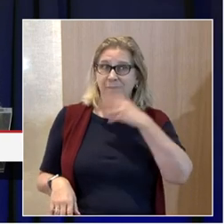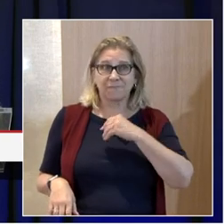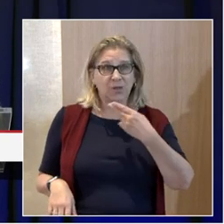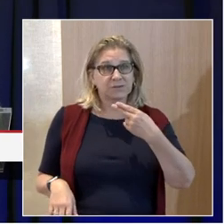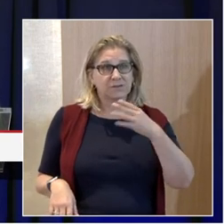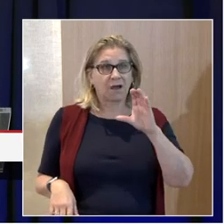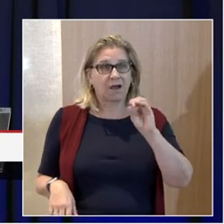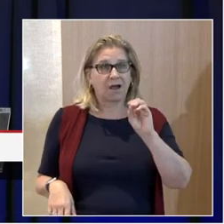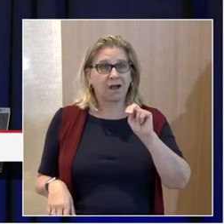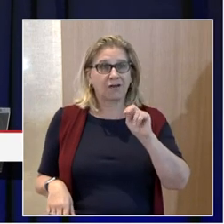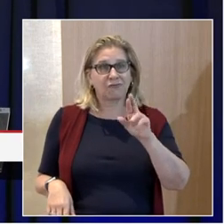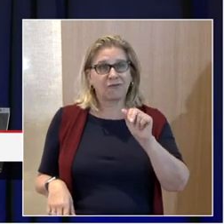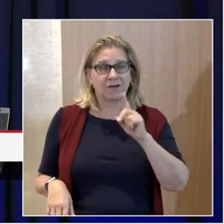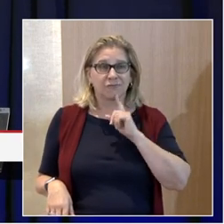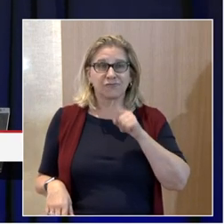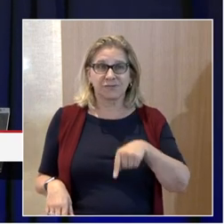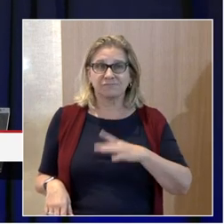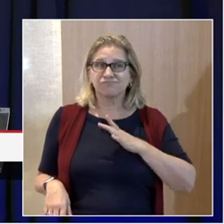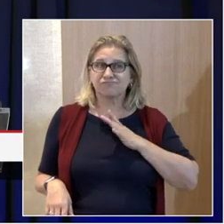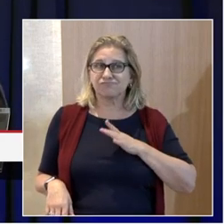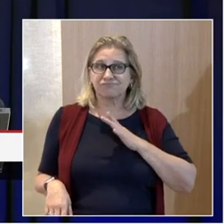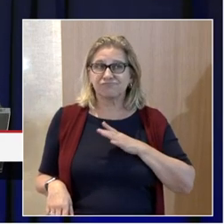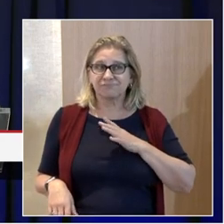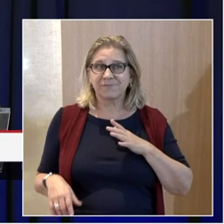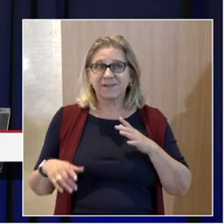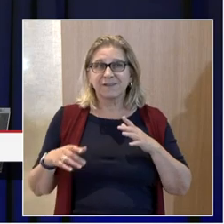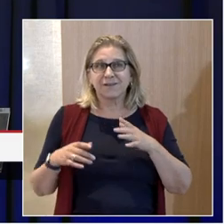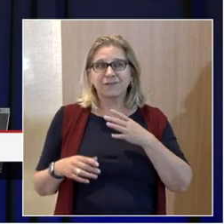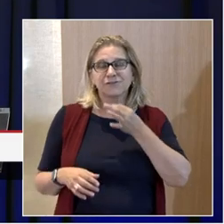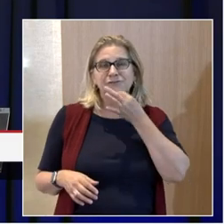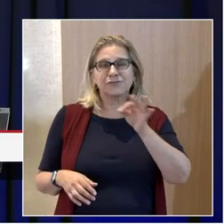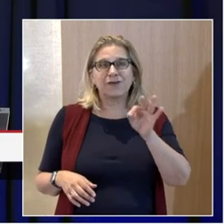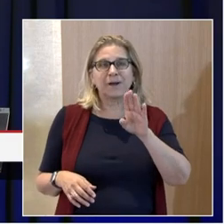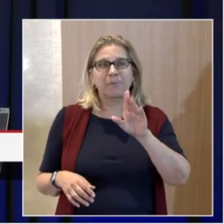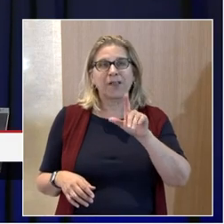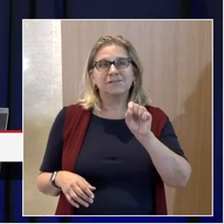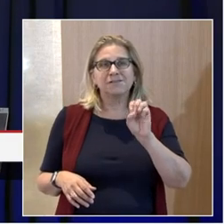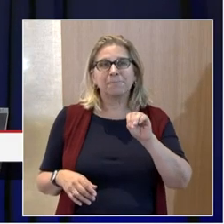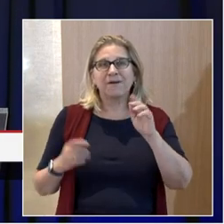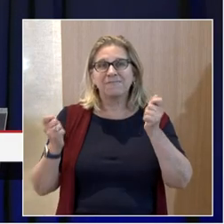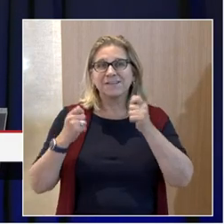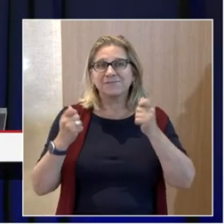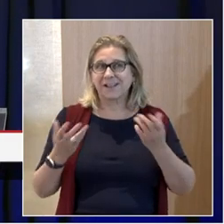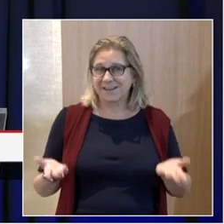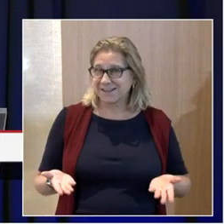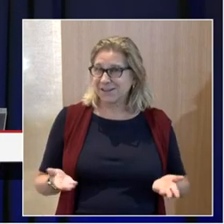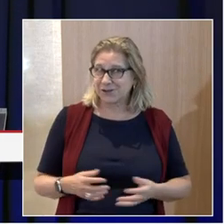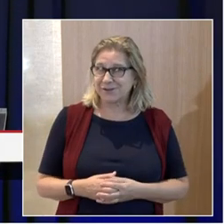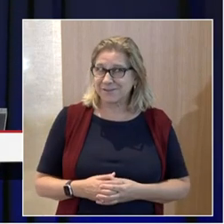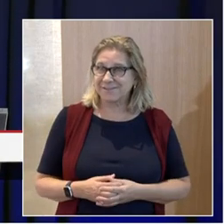Cherry Blossom Festival, which is amazing.